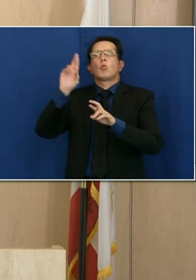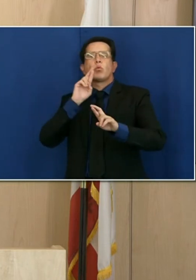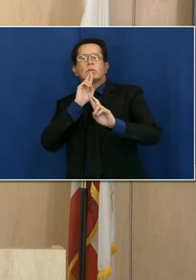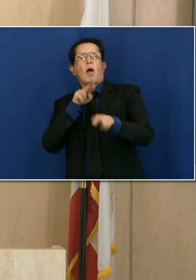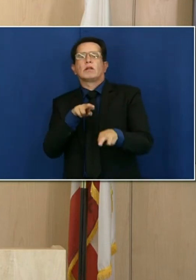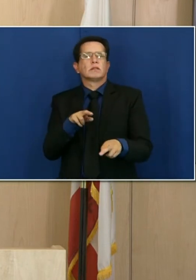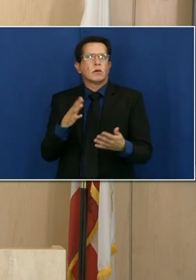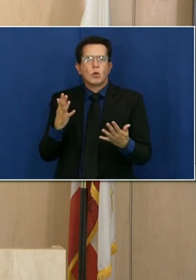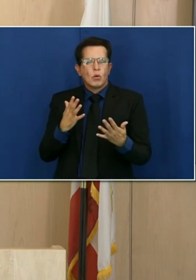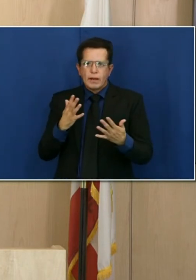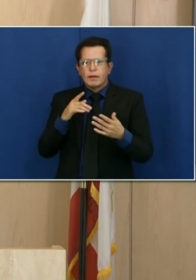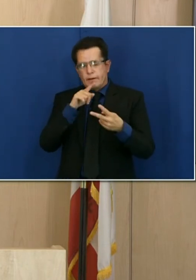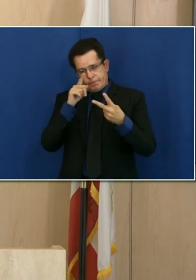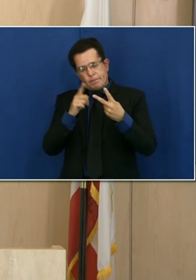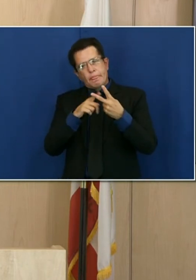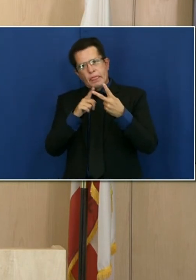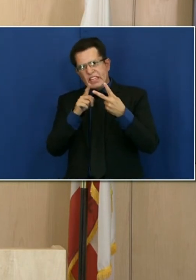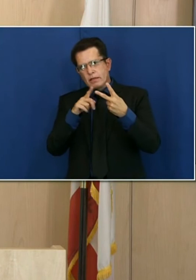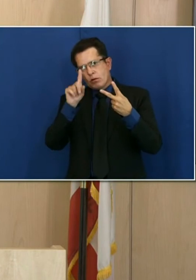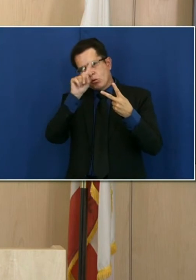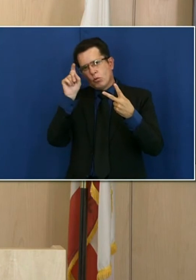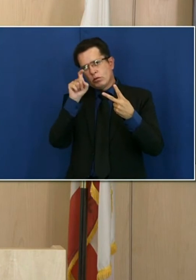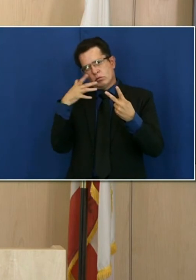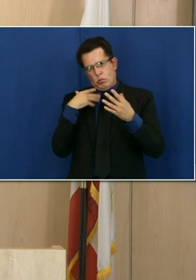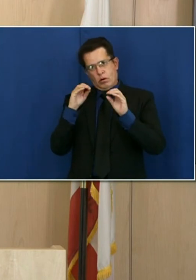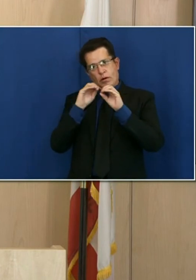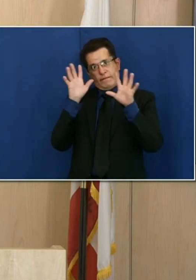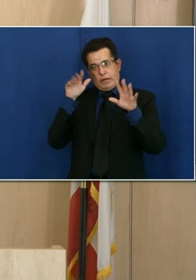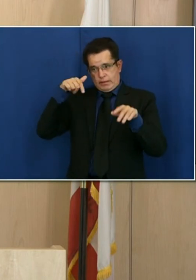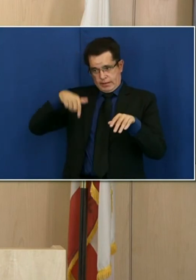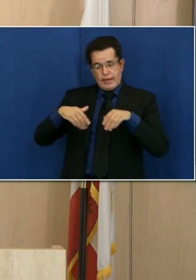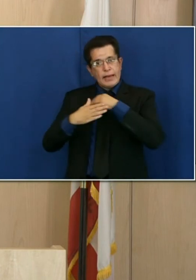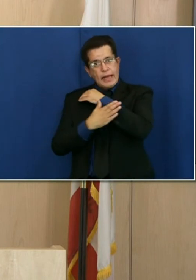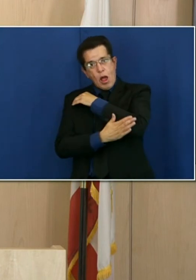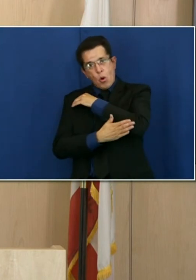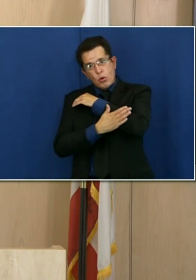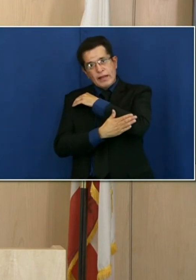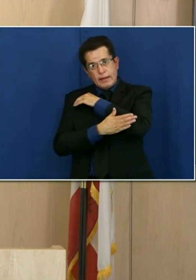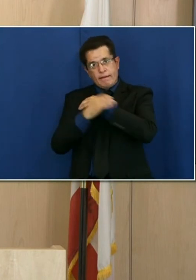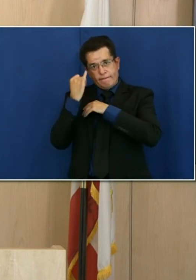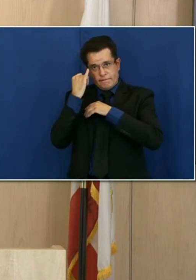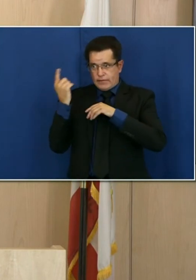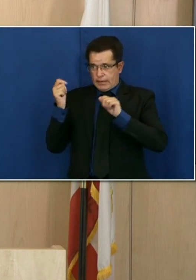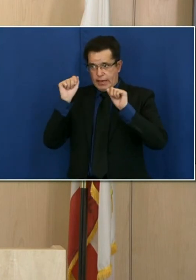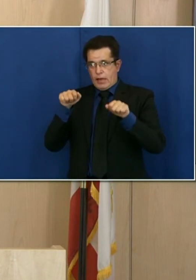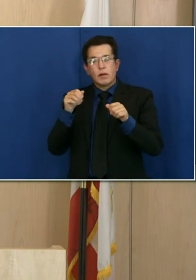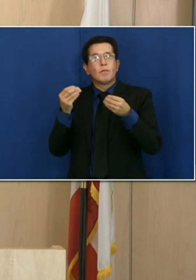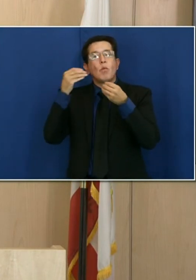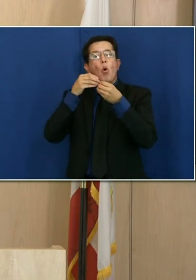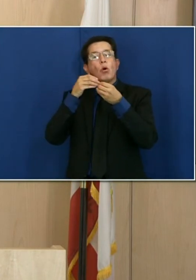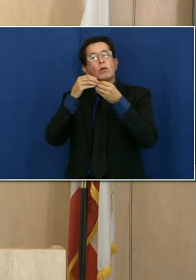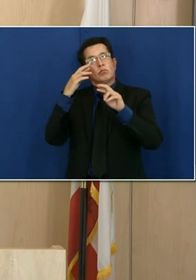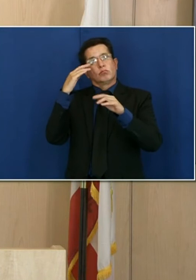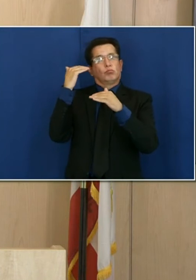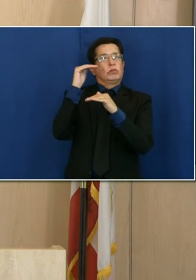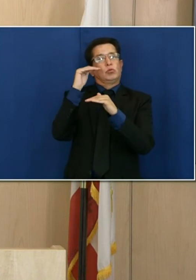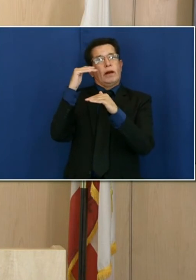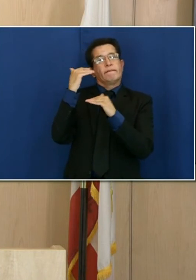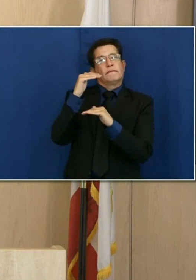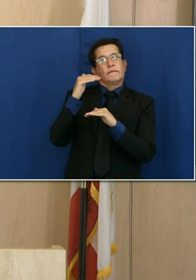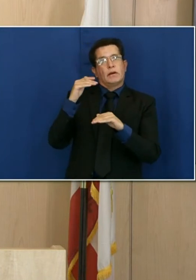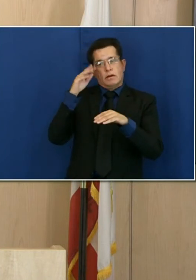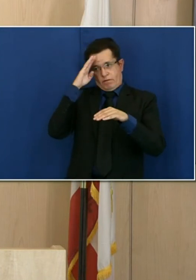my second question is to clarify whether the county could, if it wanted to, take any more restrictive measures than